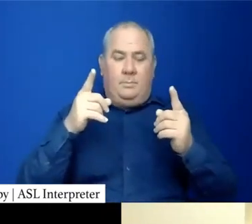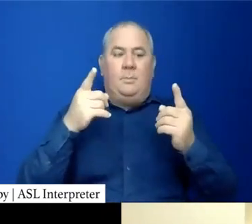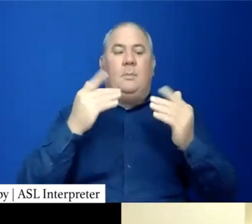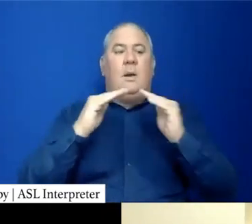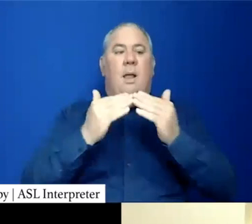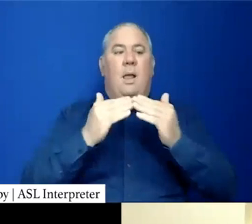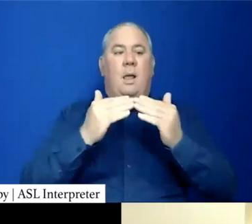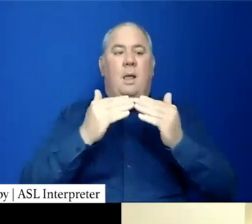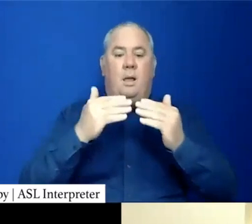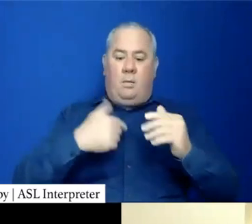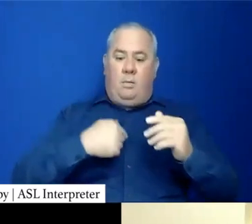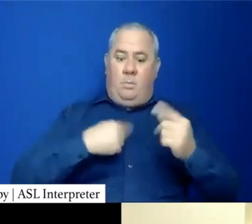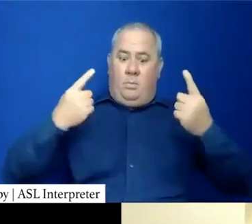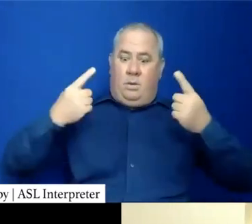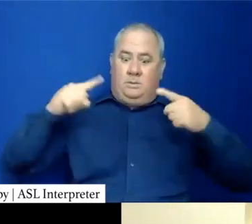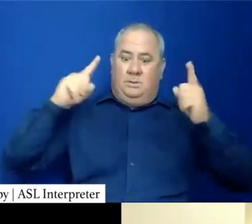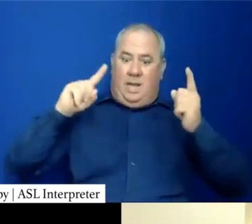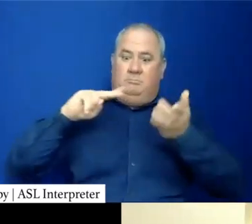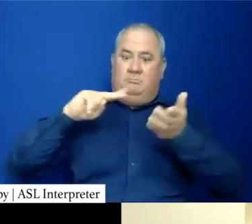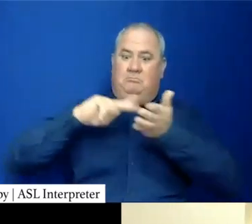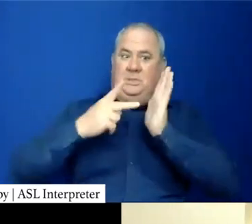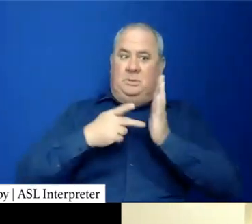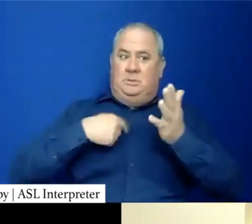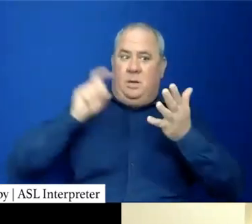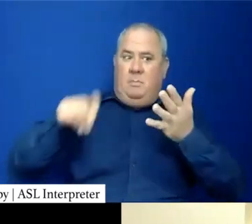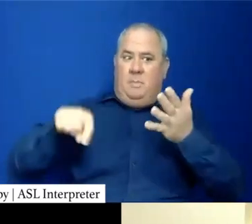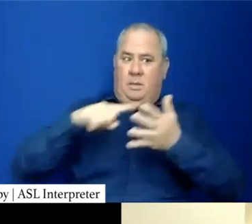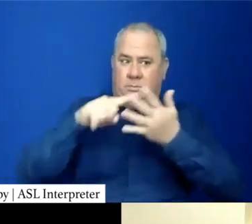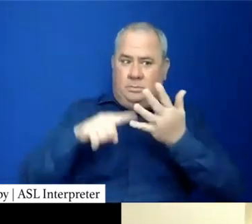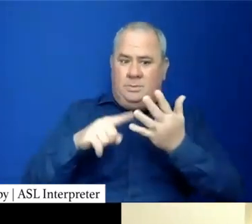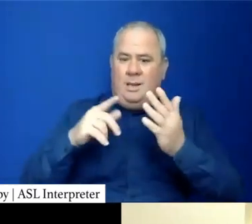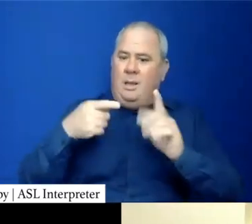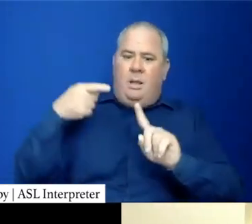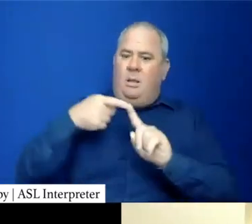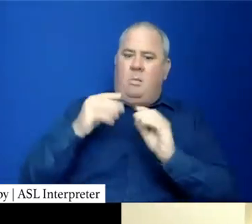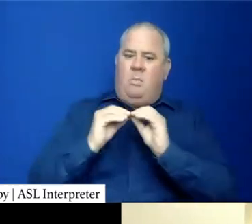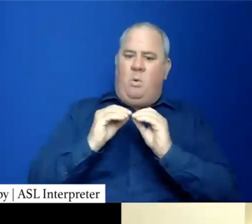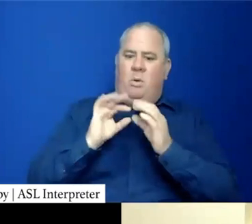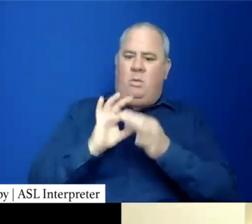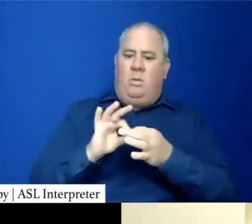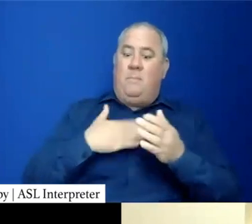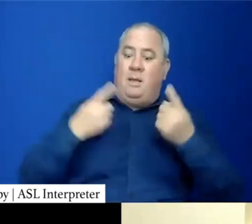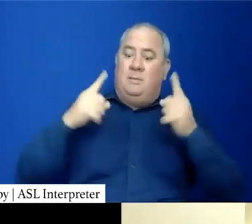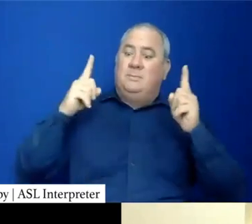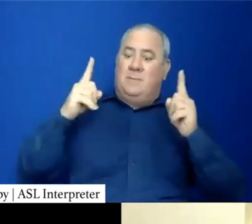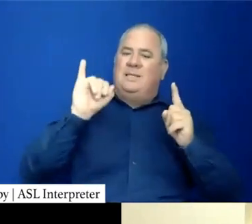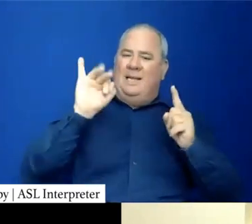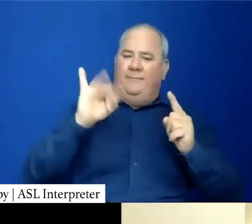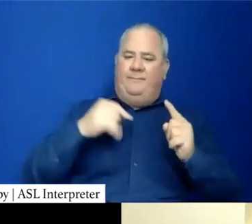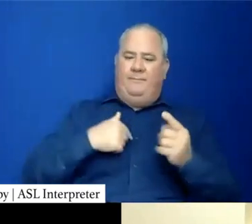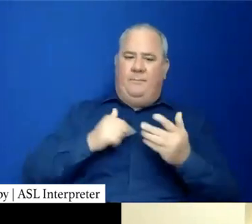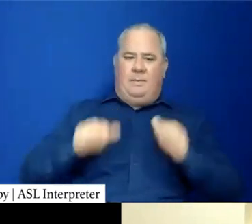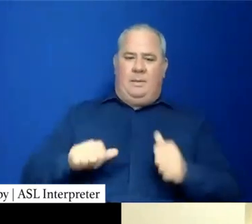how undisabled you can be, and that is kind of ingrained into you from a young